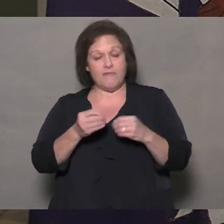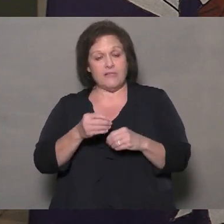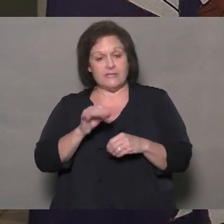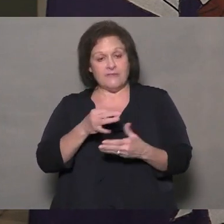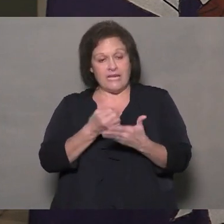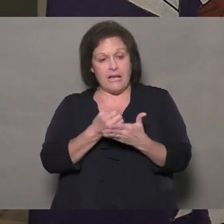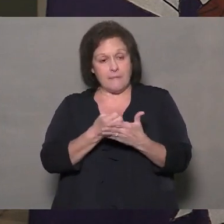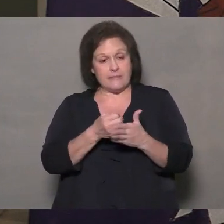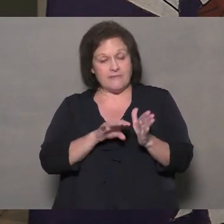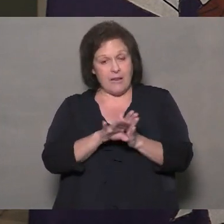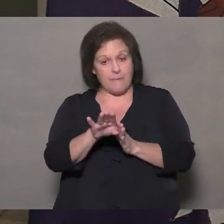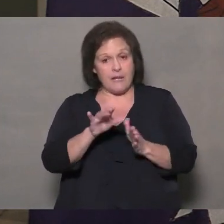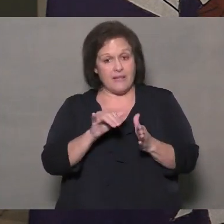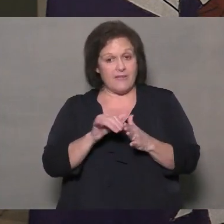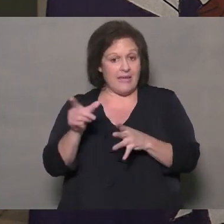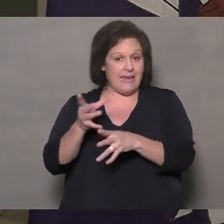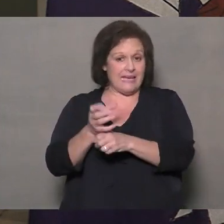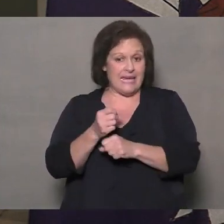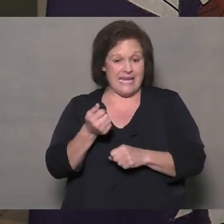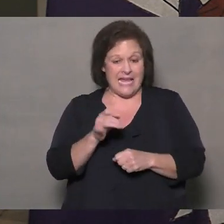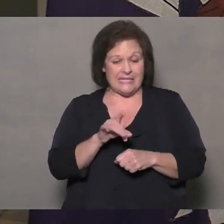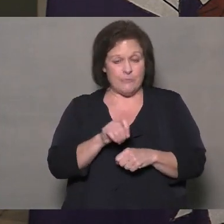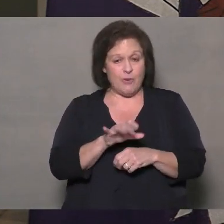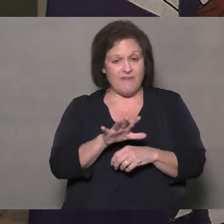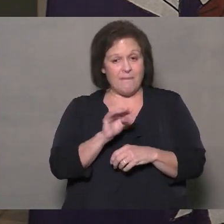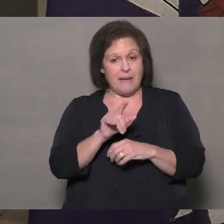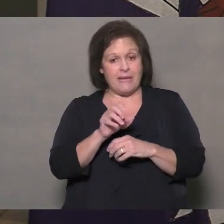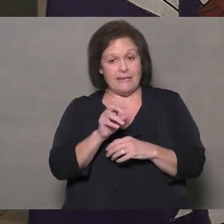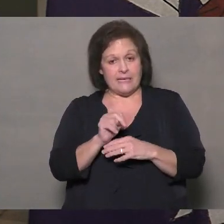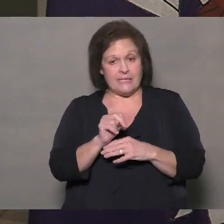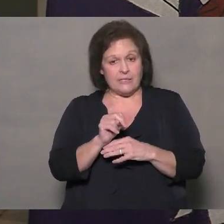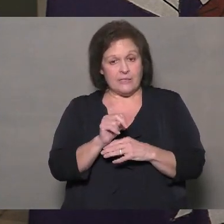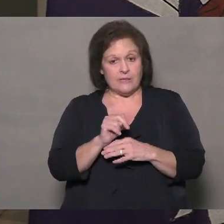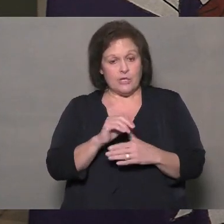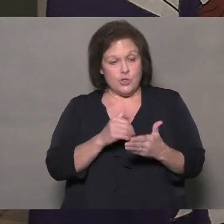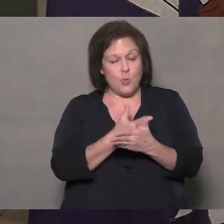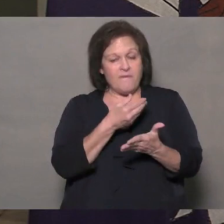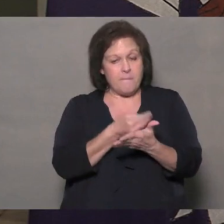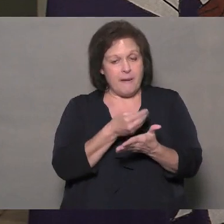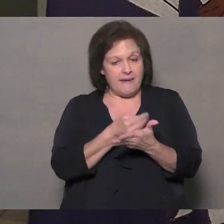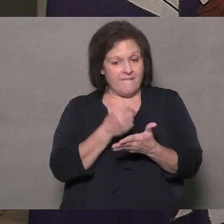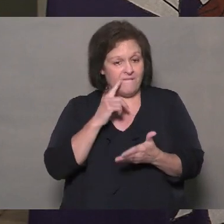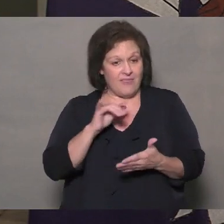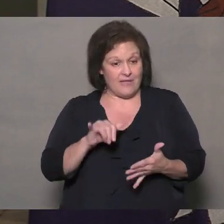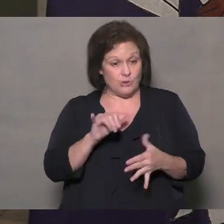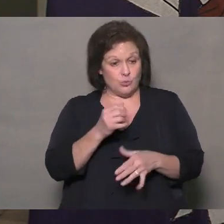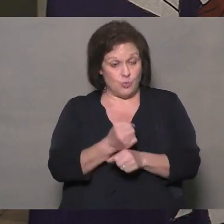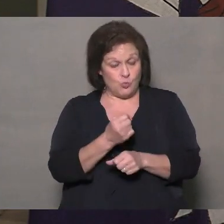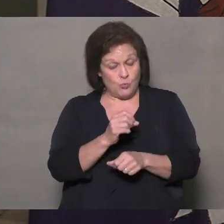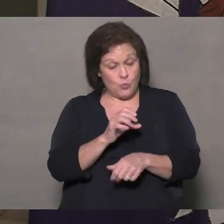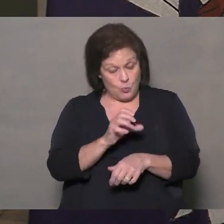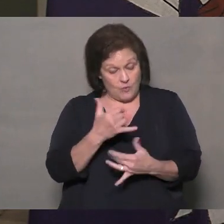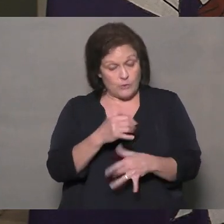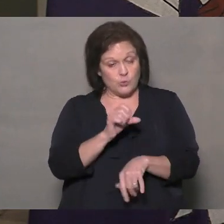Development have secured over $18.5 million in new funding for this work this year.